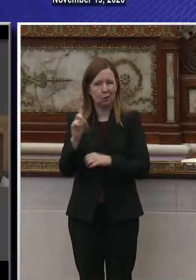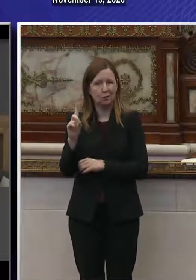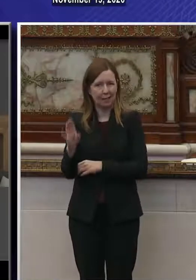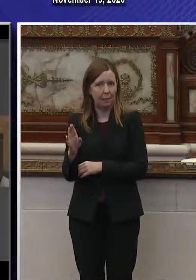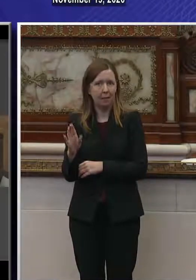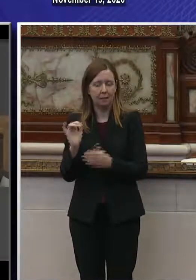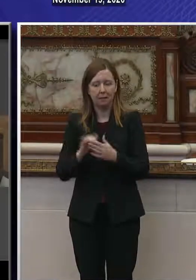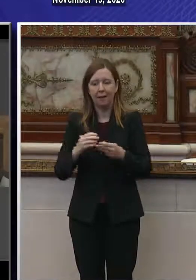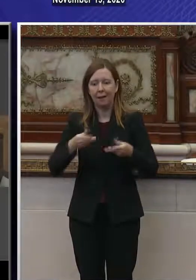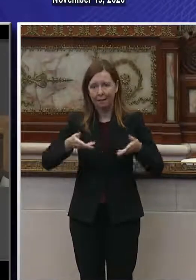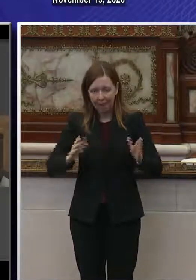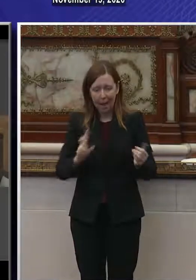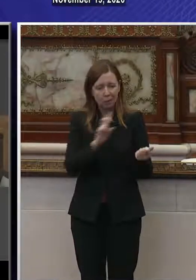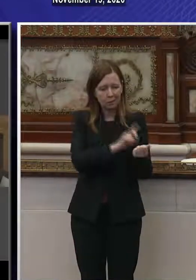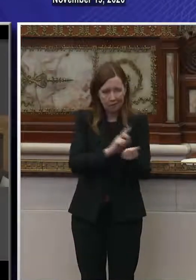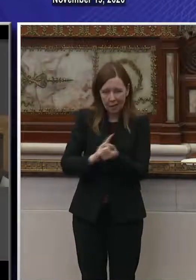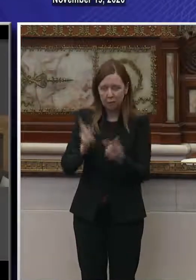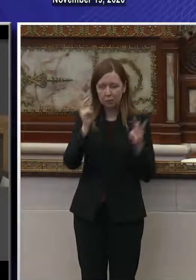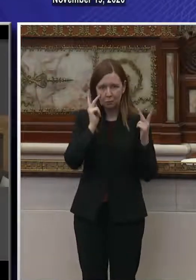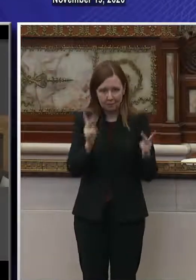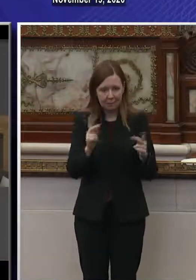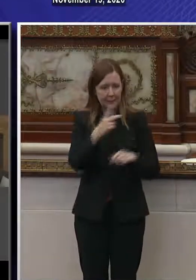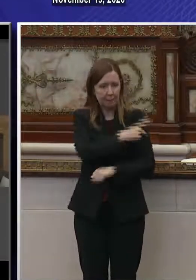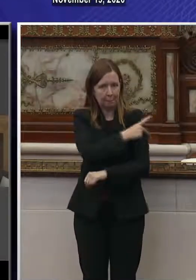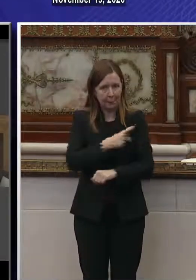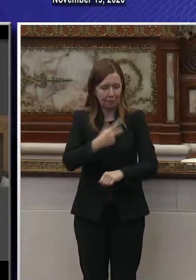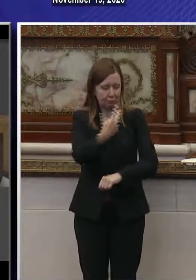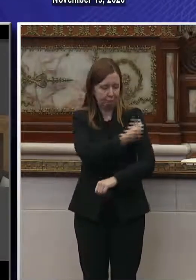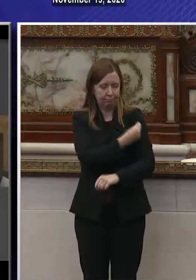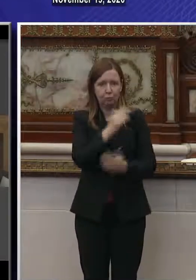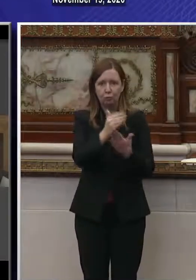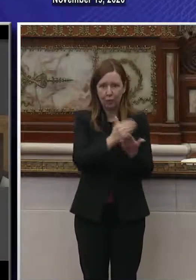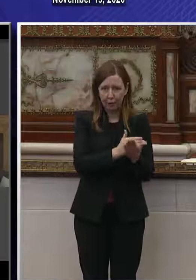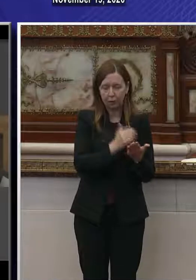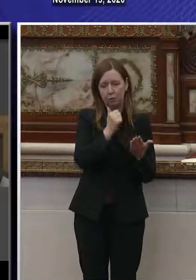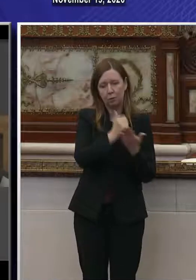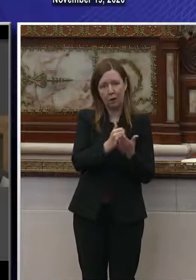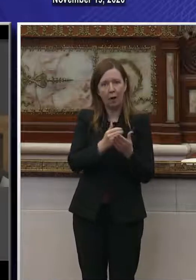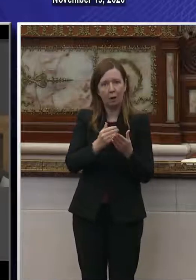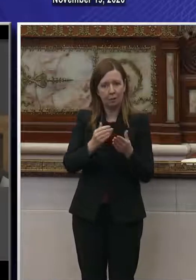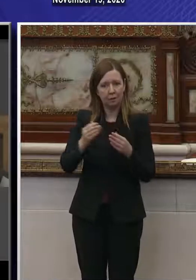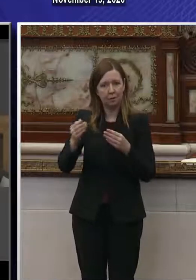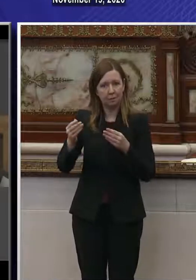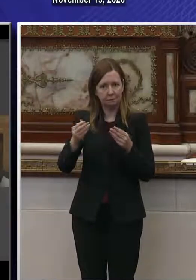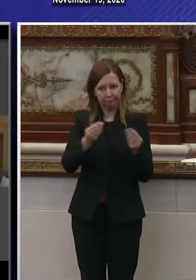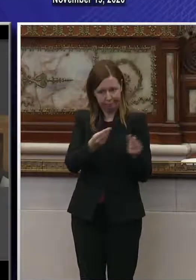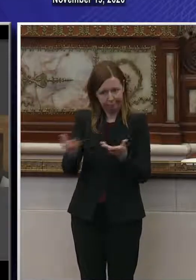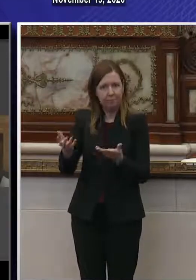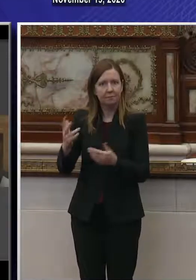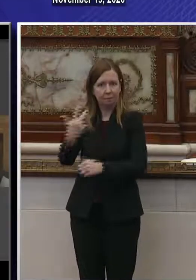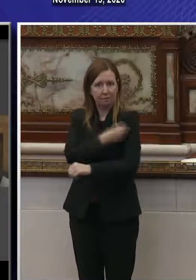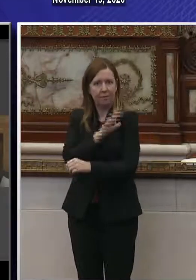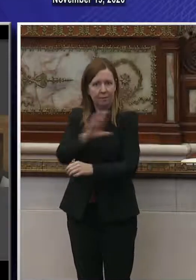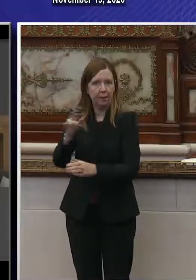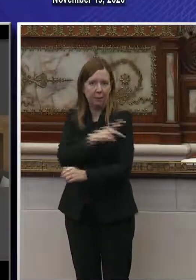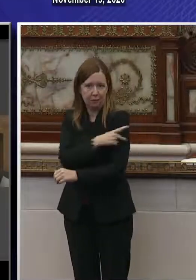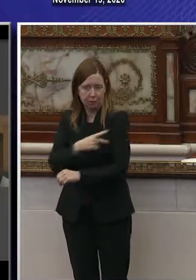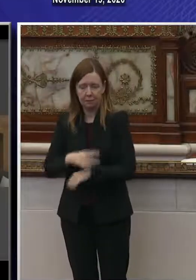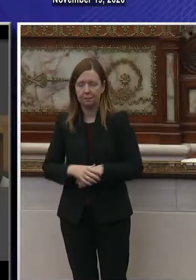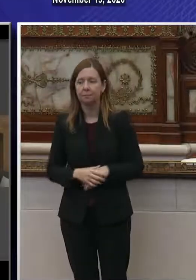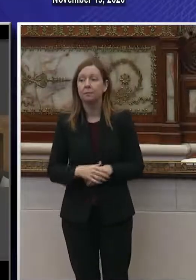healthcare providers to access patient immunization records to facilitate vaccination of their patients. The